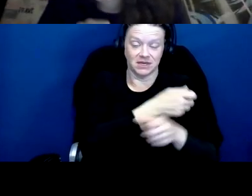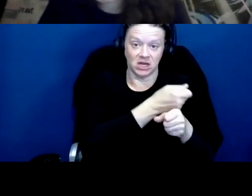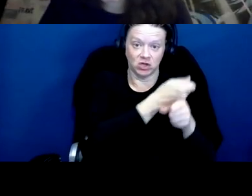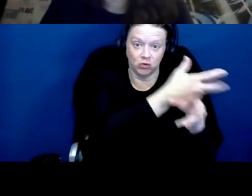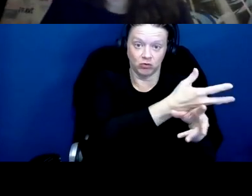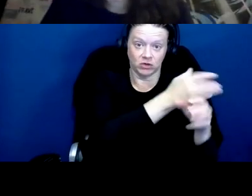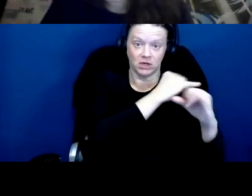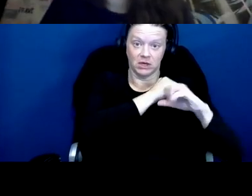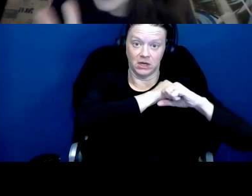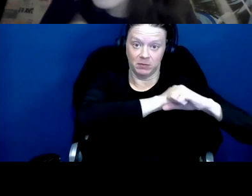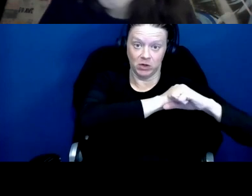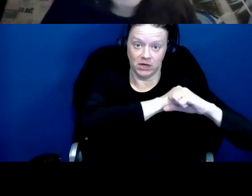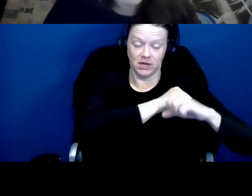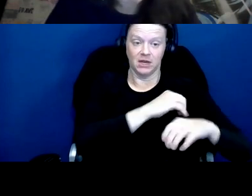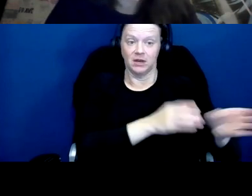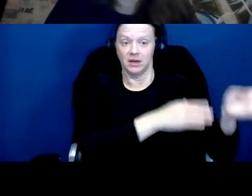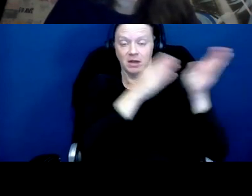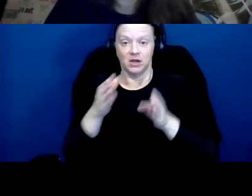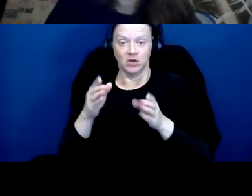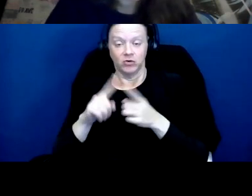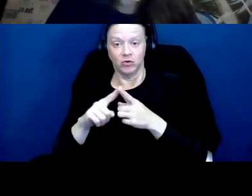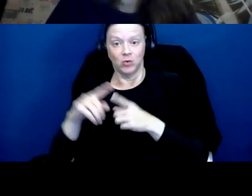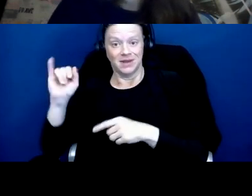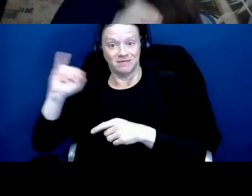infection-induced immunity. So let's compare them.